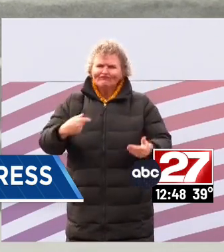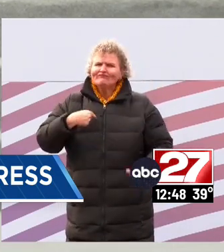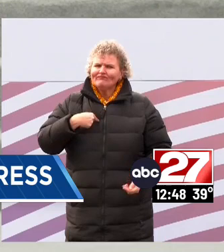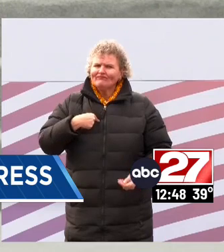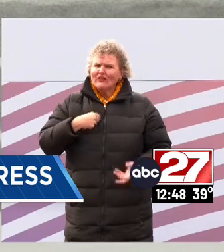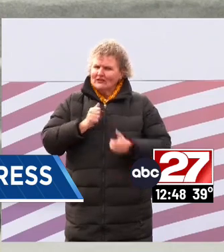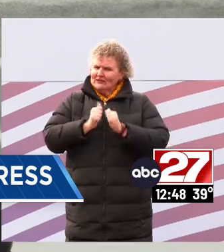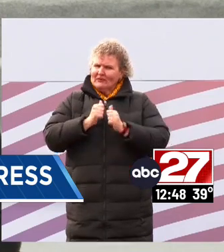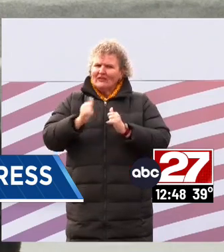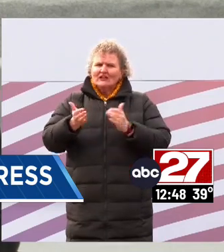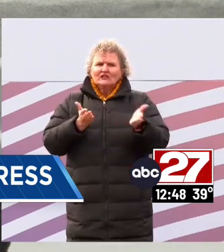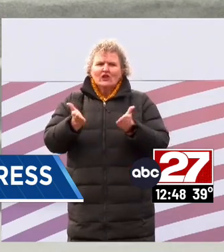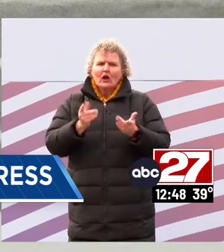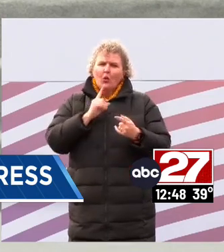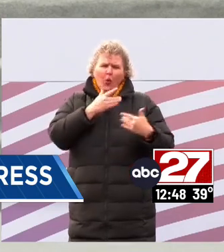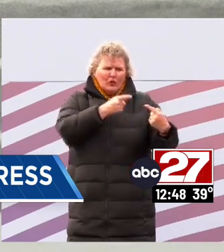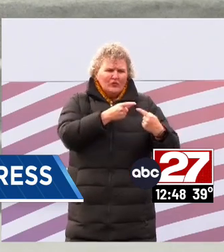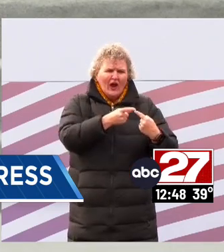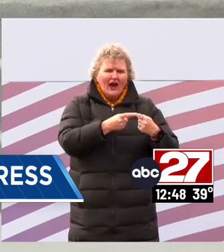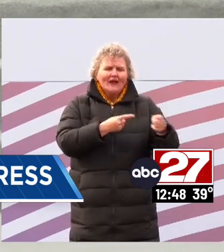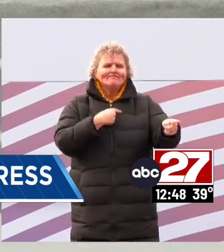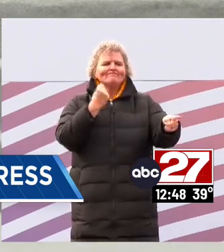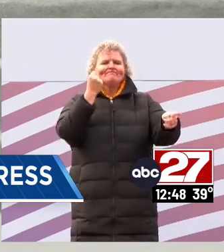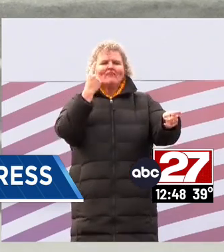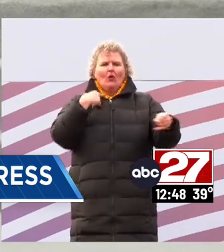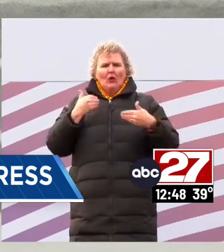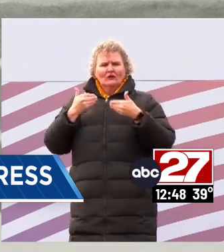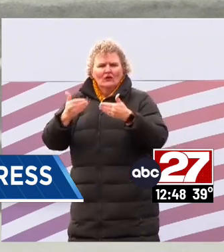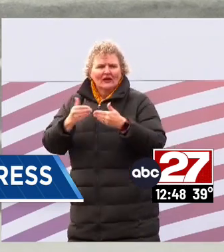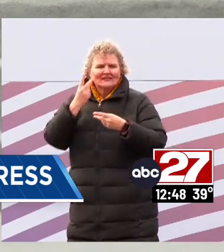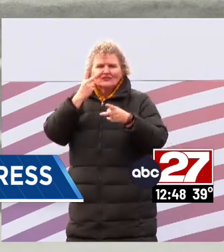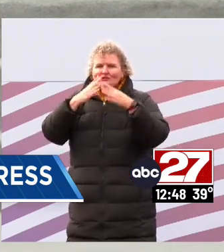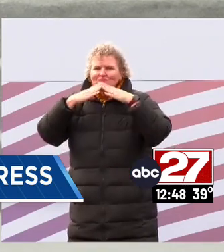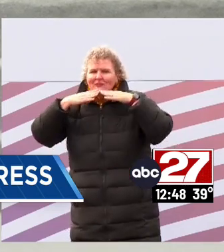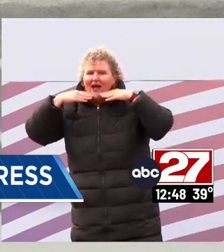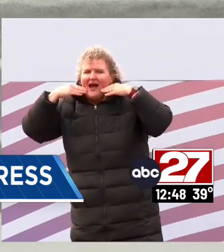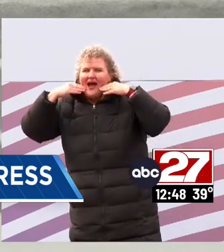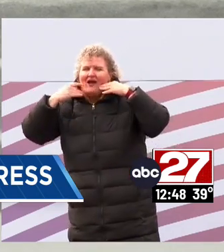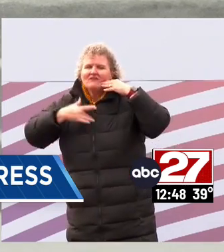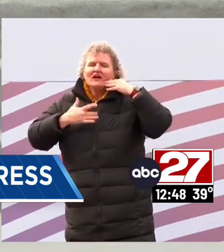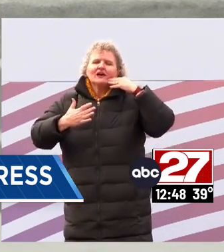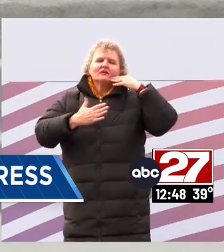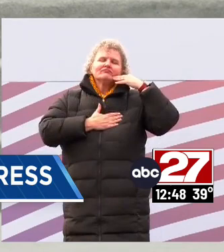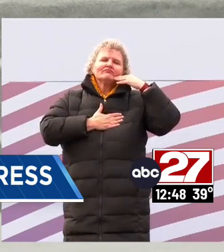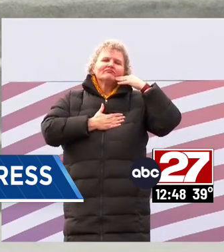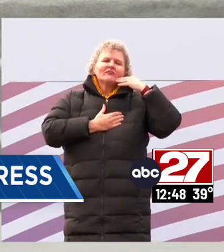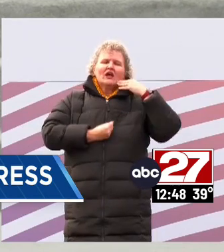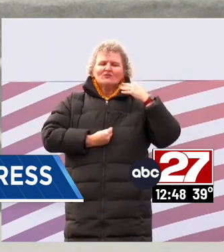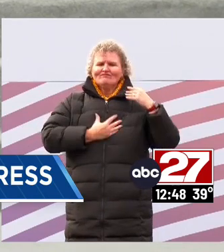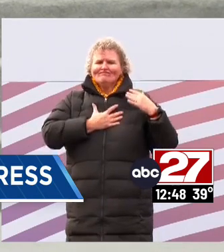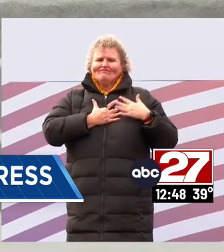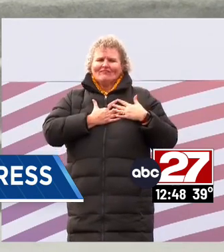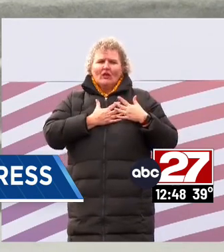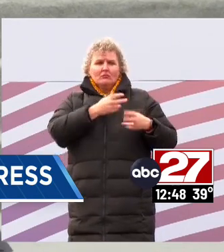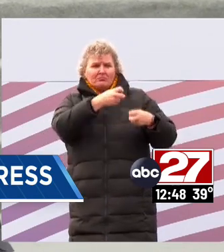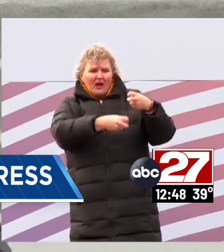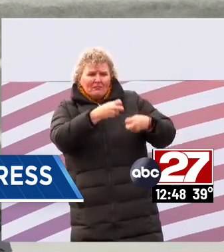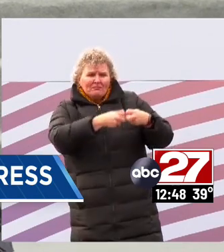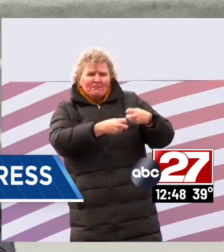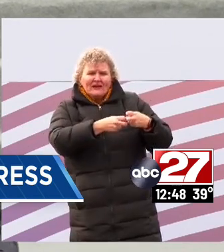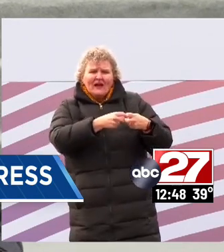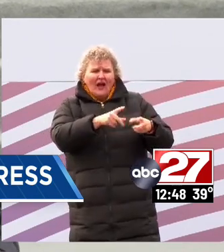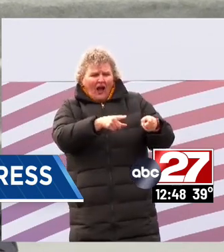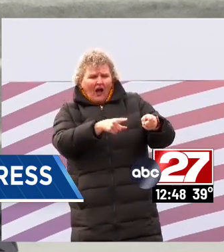Your smiles and your tears, they have filled my heart. Your problems have become my priorities,